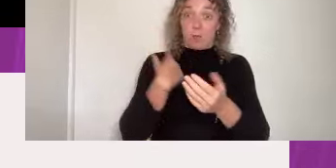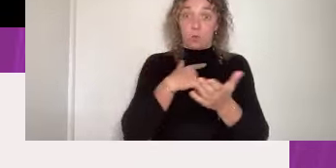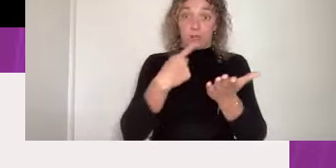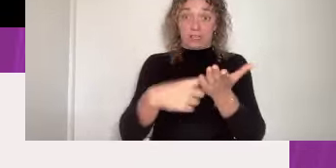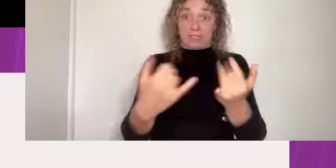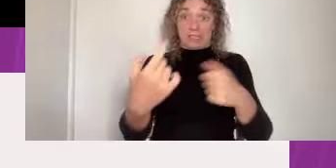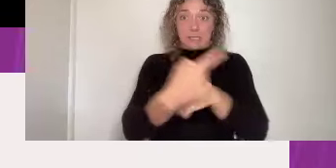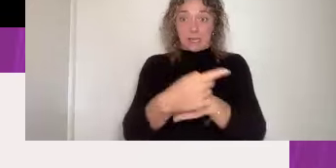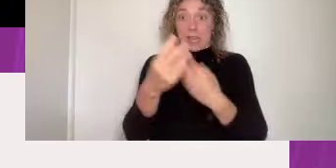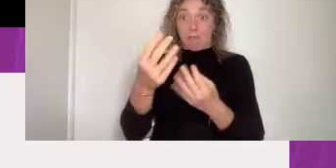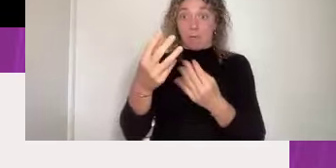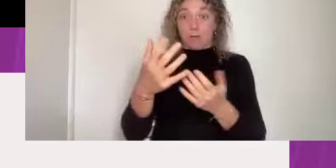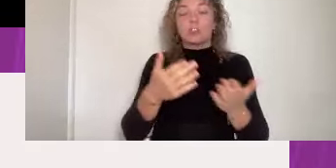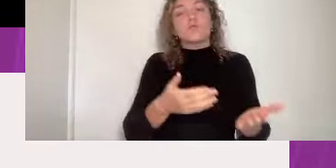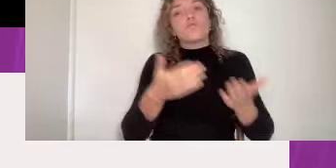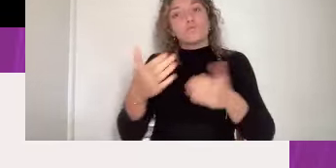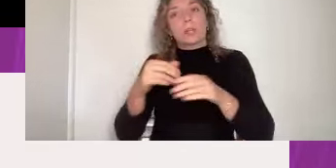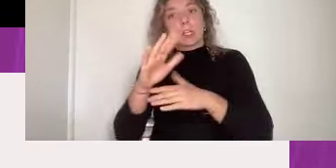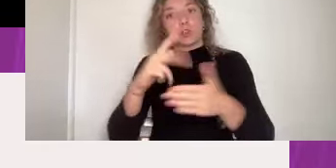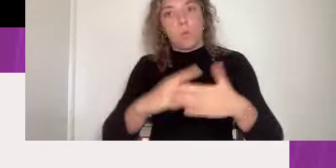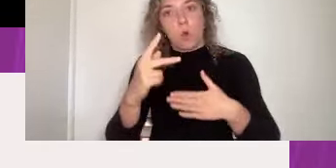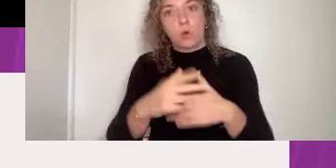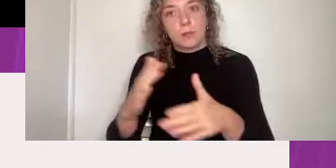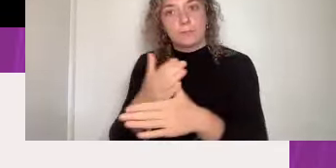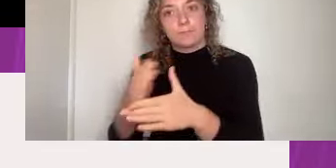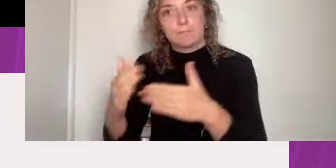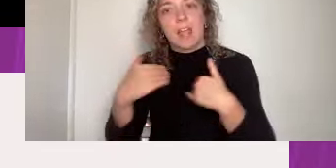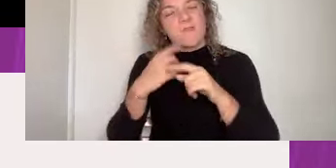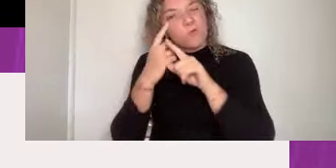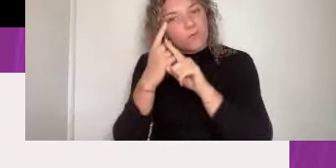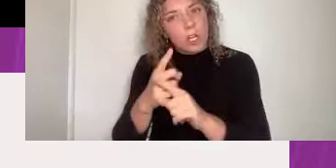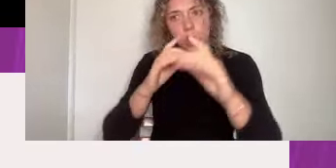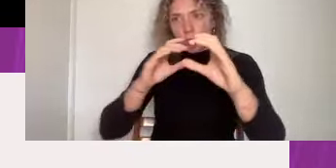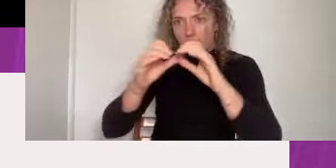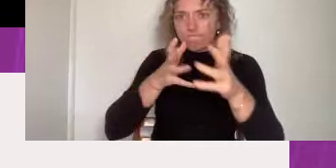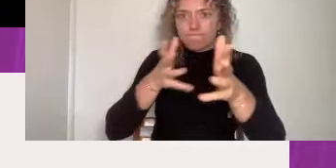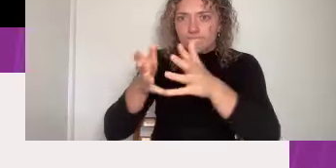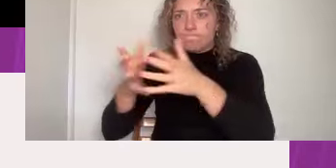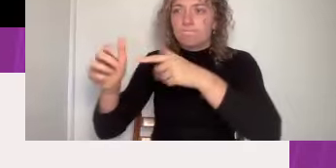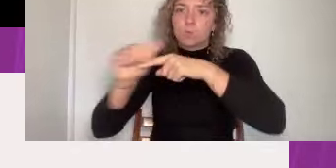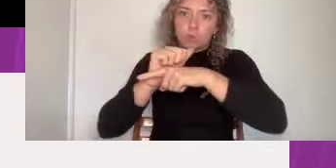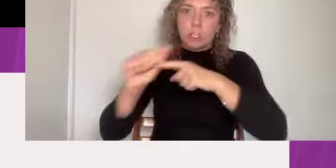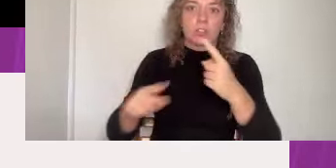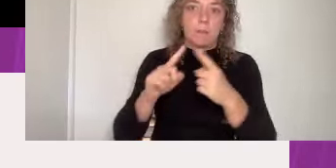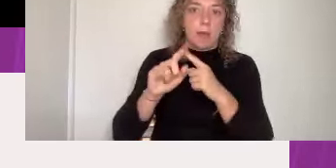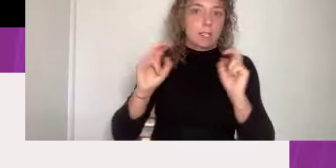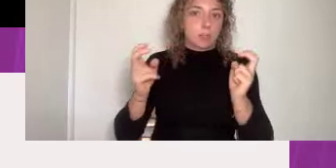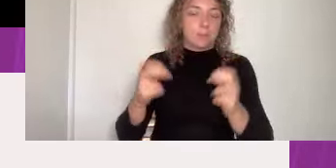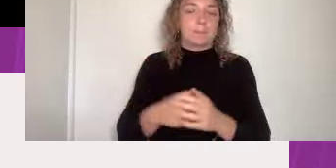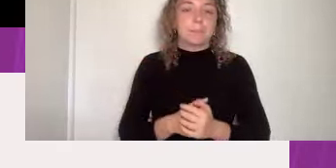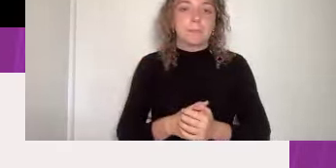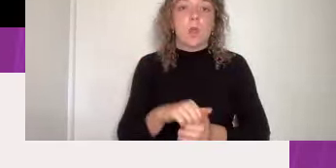about today and bring it into your program, having regular conversations and trainings about it.